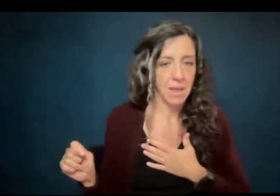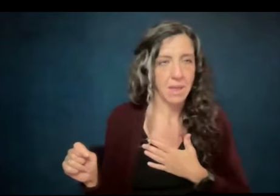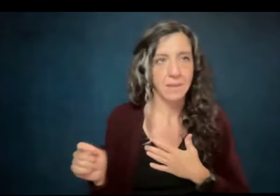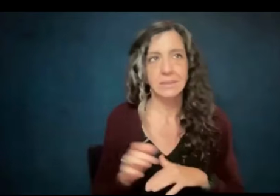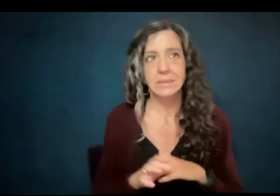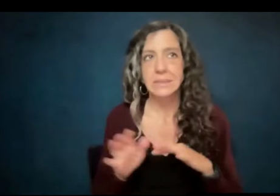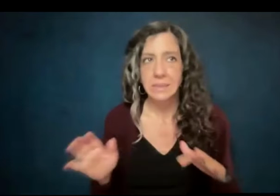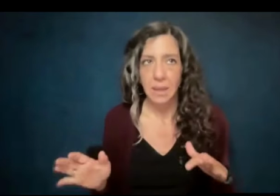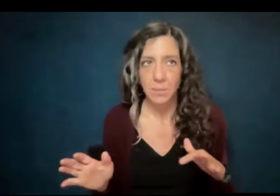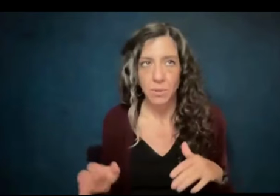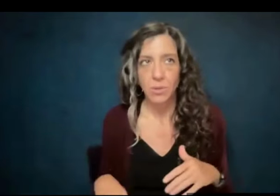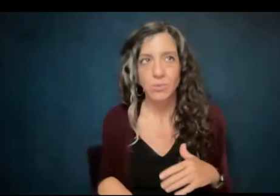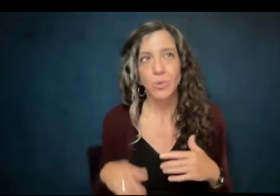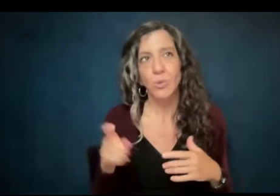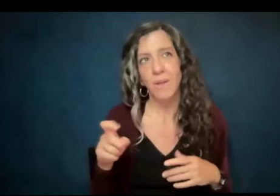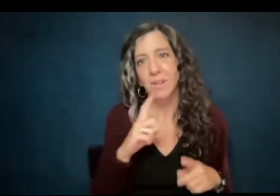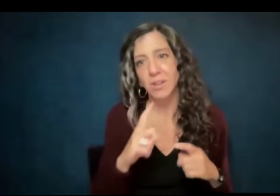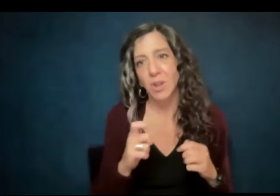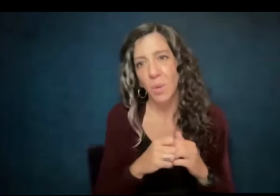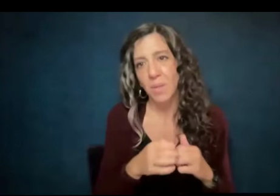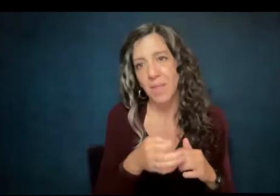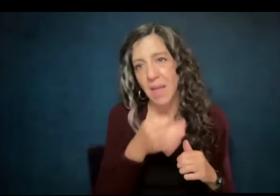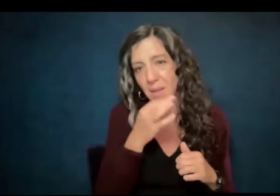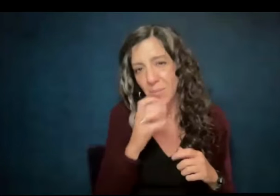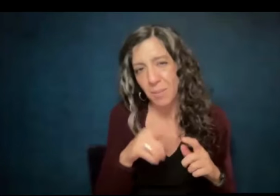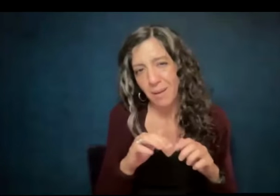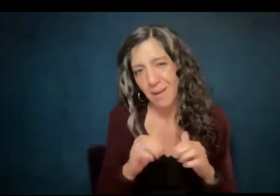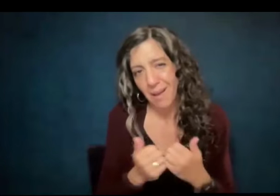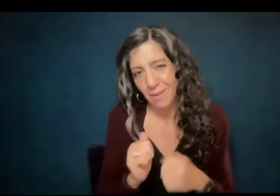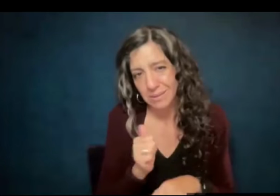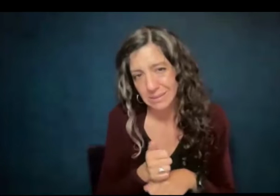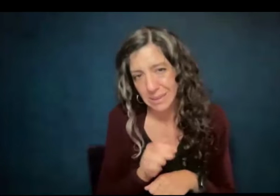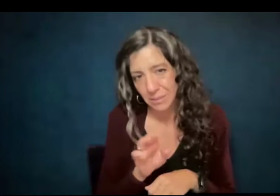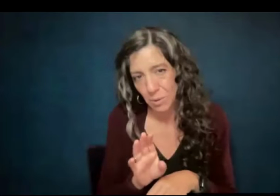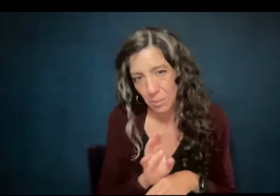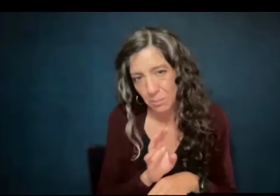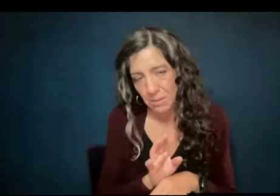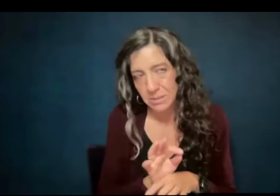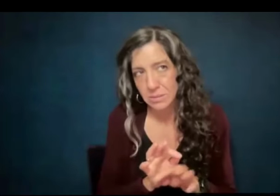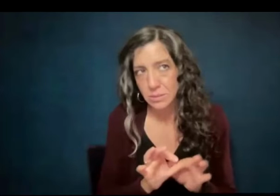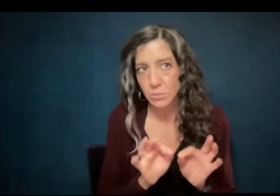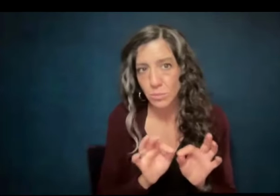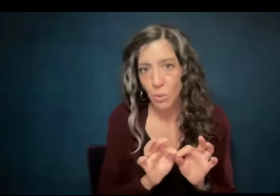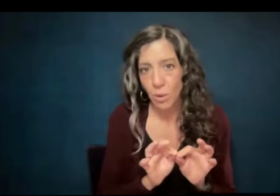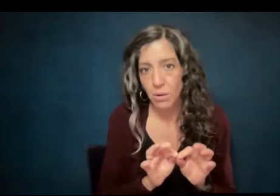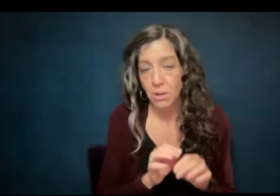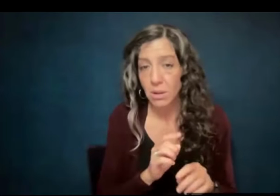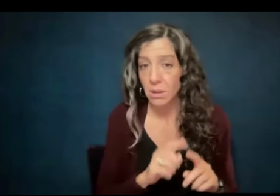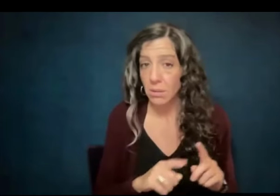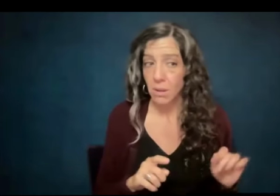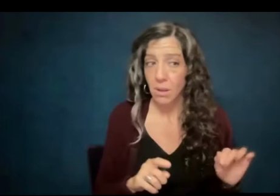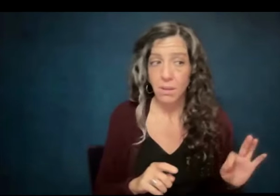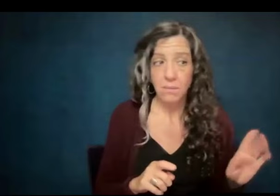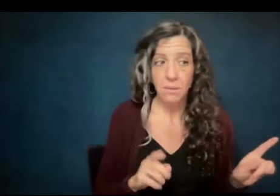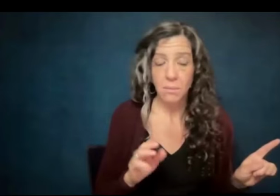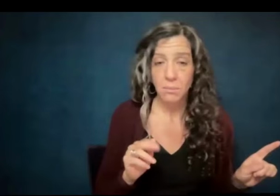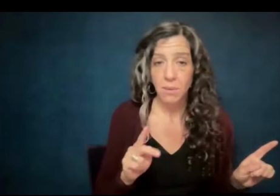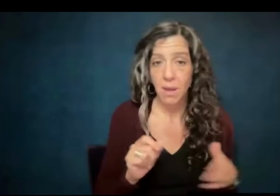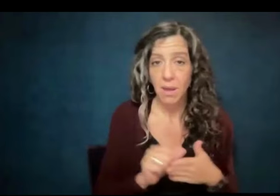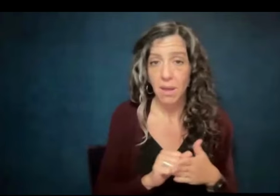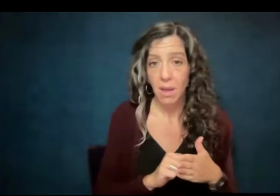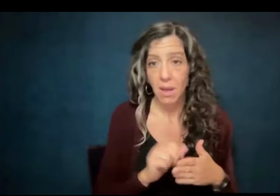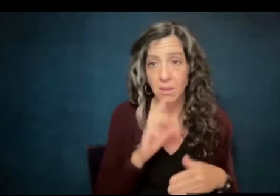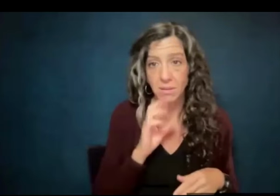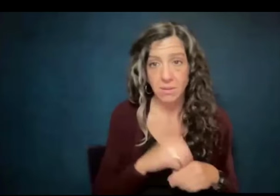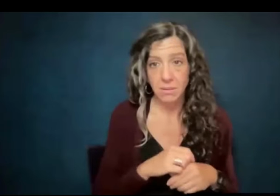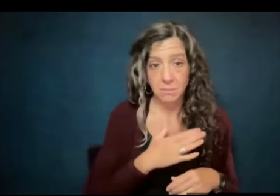talking to an expert about how to set up your business is really important. But if the bank account's going to be in